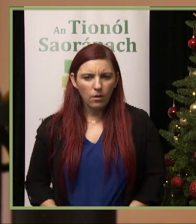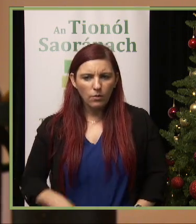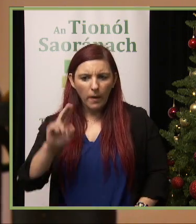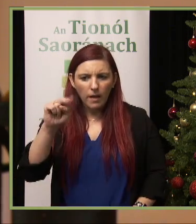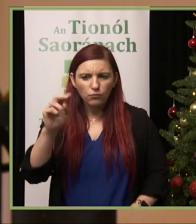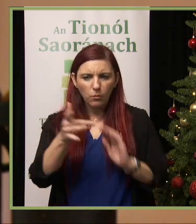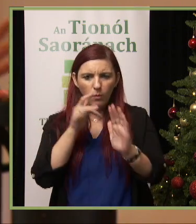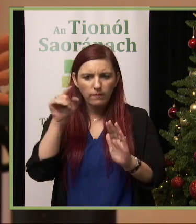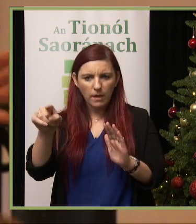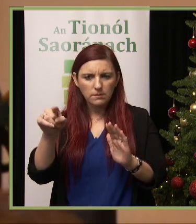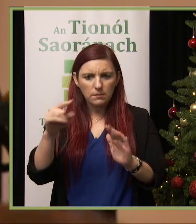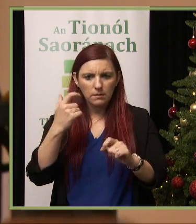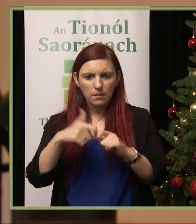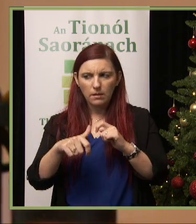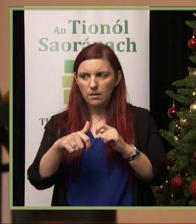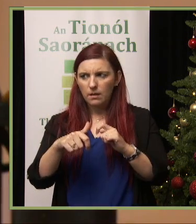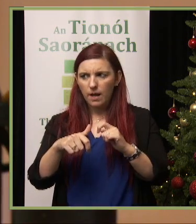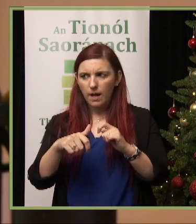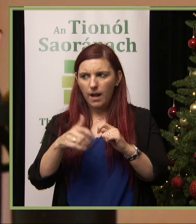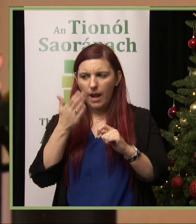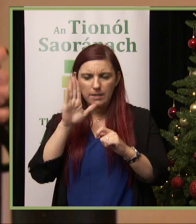etc., to keep it broader?